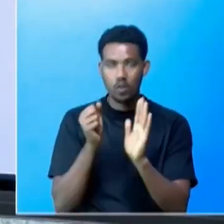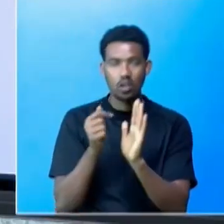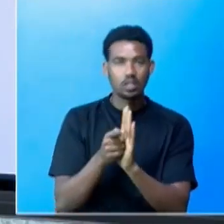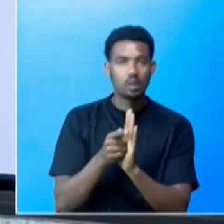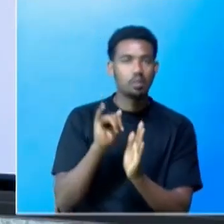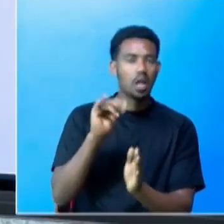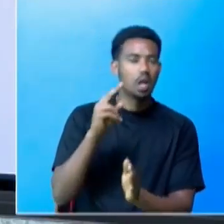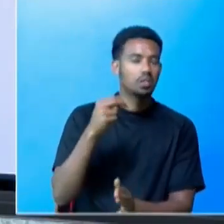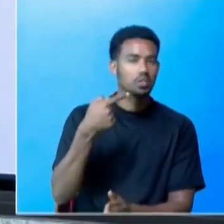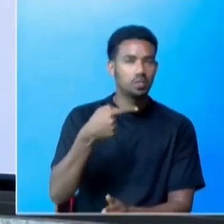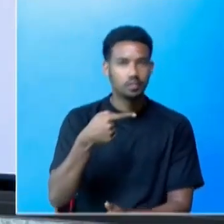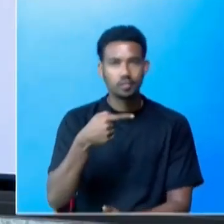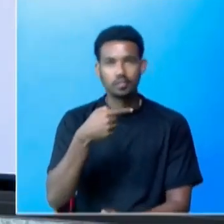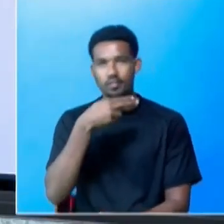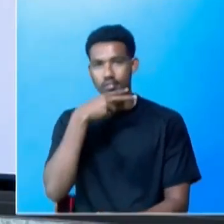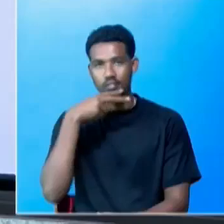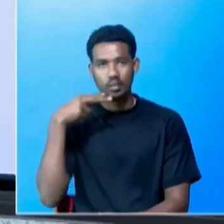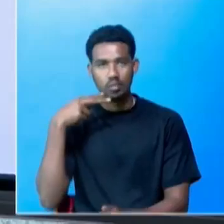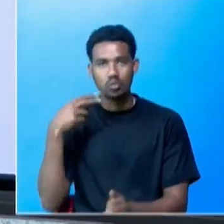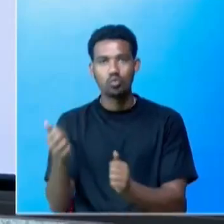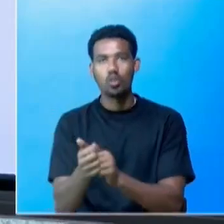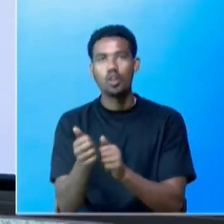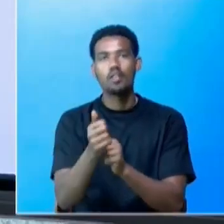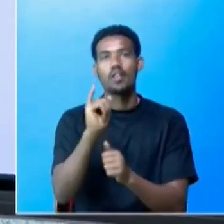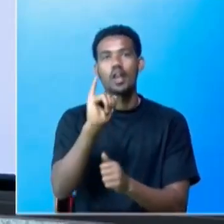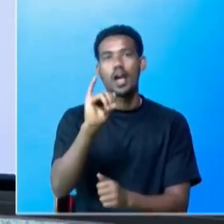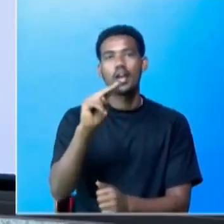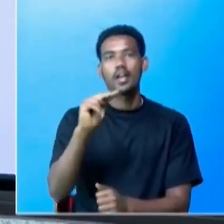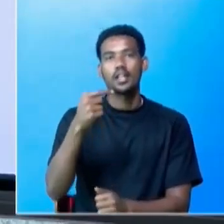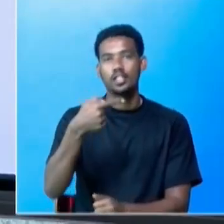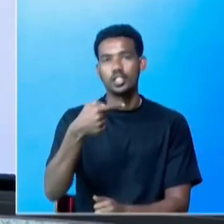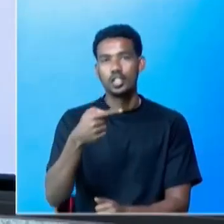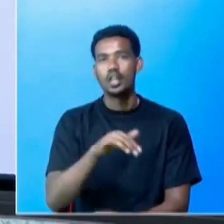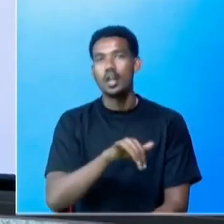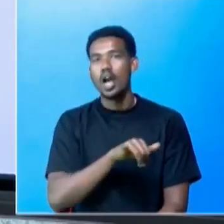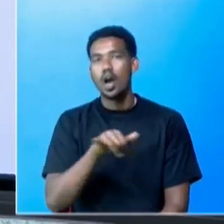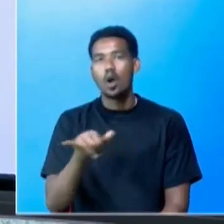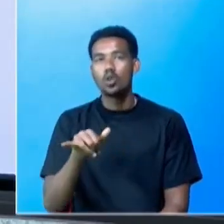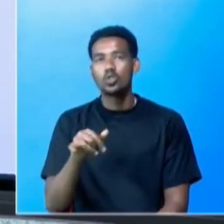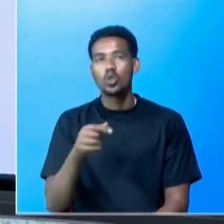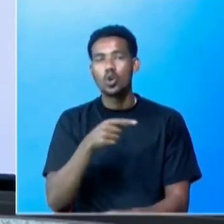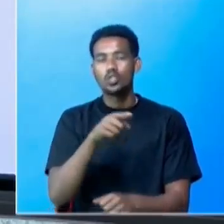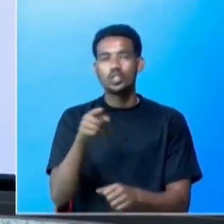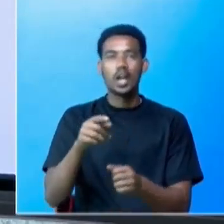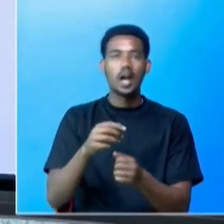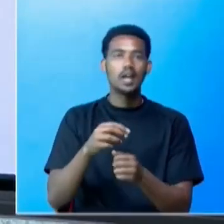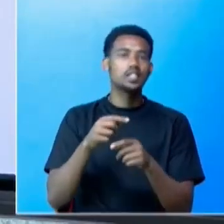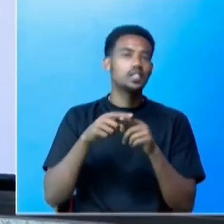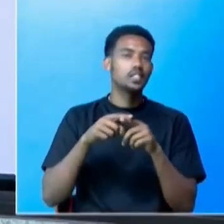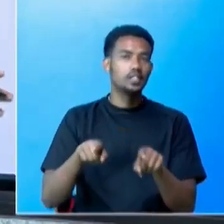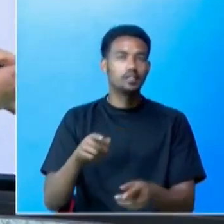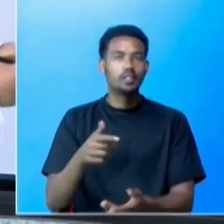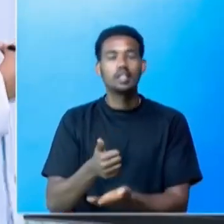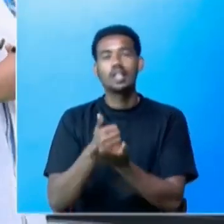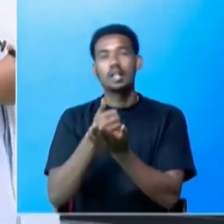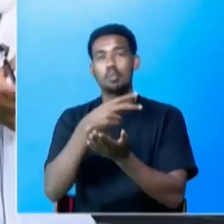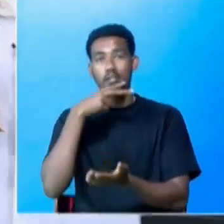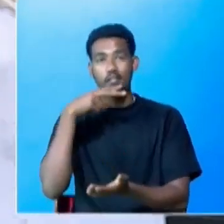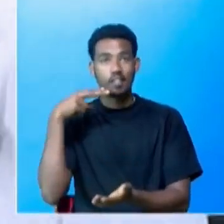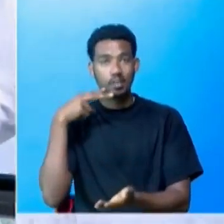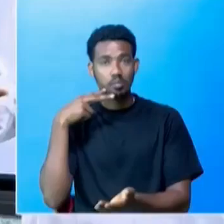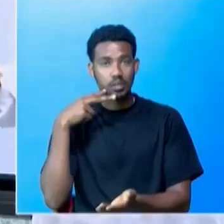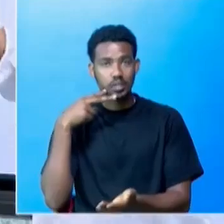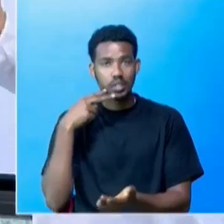main verbs followed by ing. And also, there are different helping verbs, which